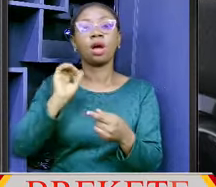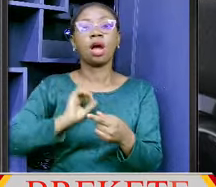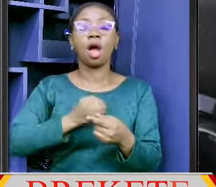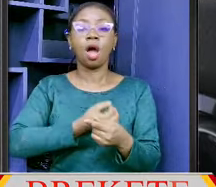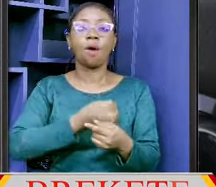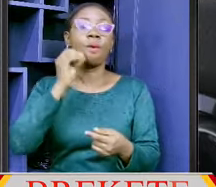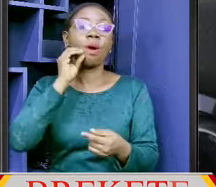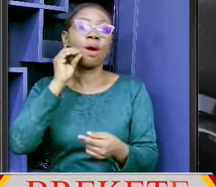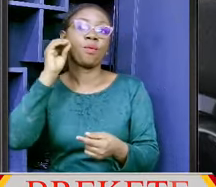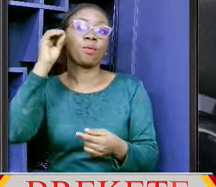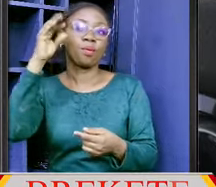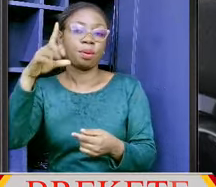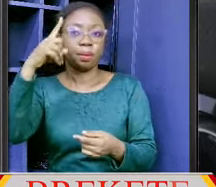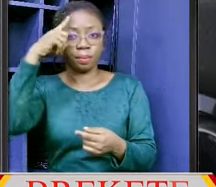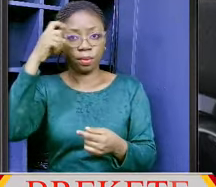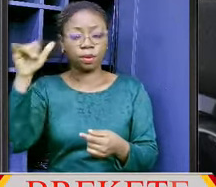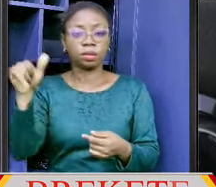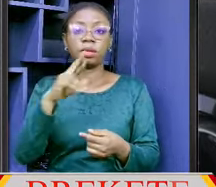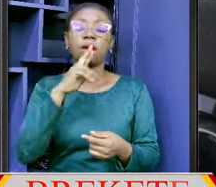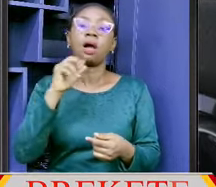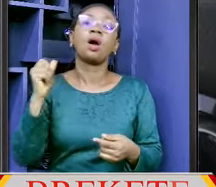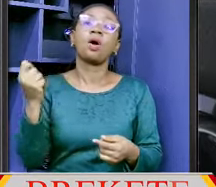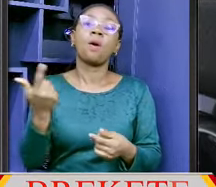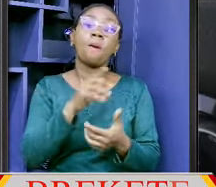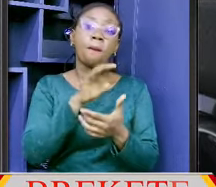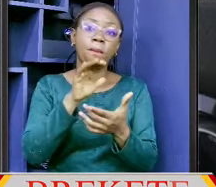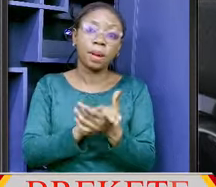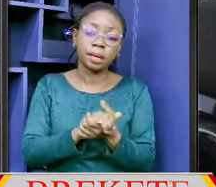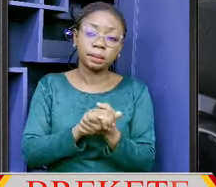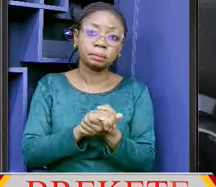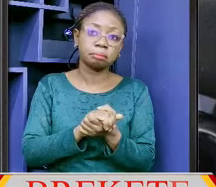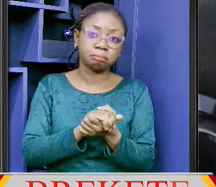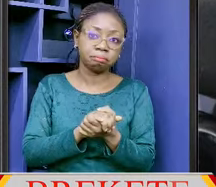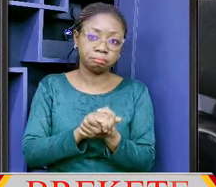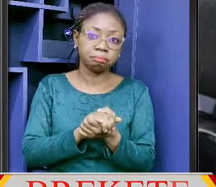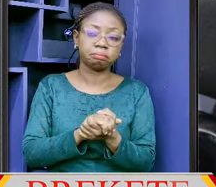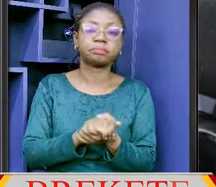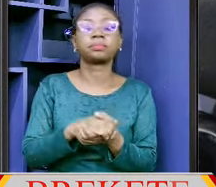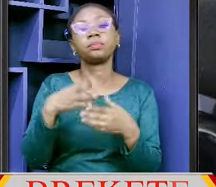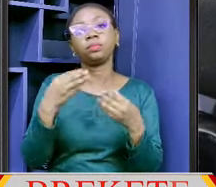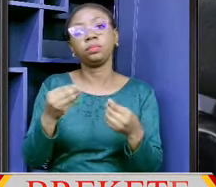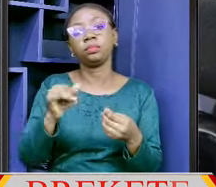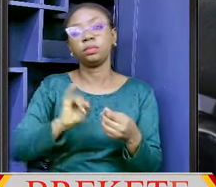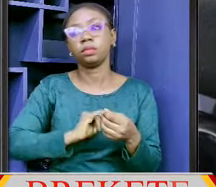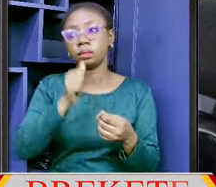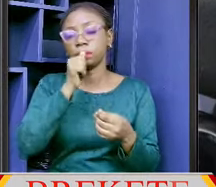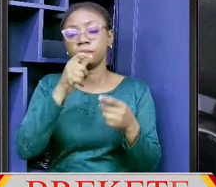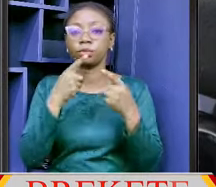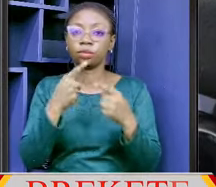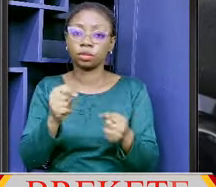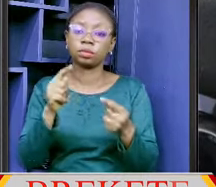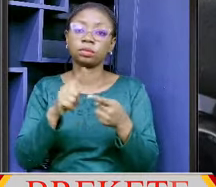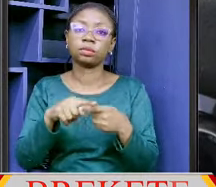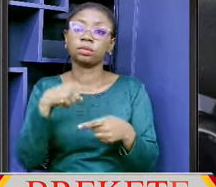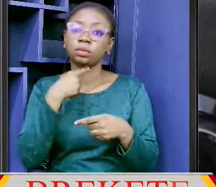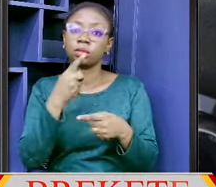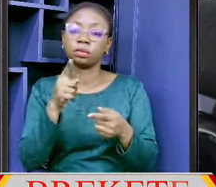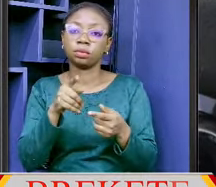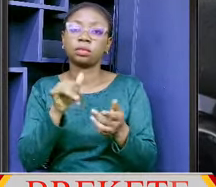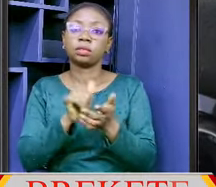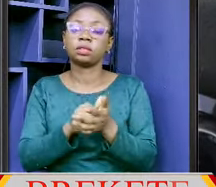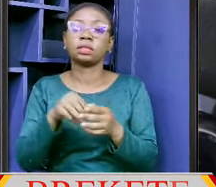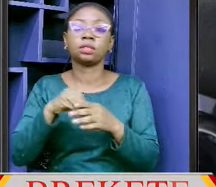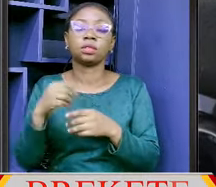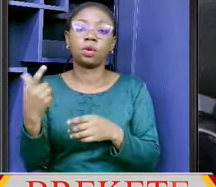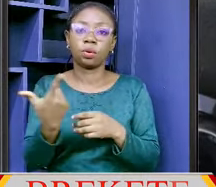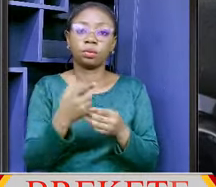that is the girl children, because they're all married. They took them away. They're not in their family. So I'm trying to tell you that in the whole of community,